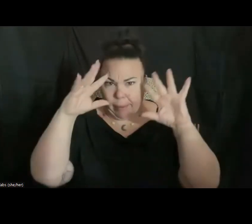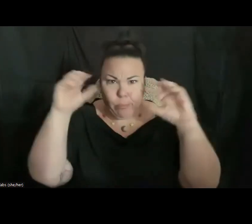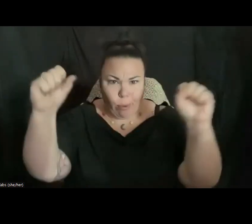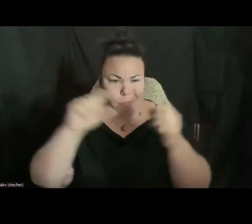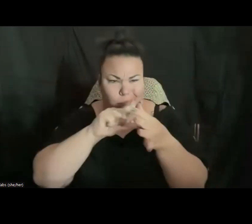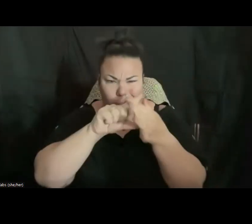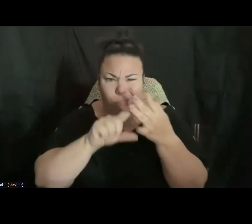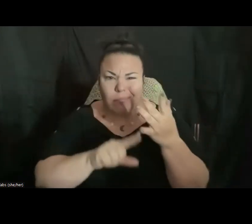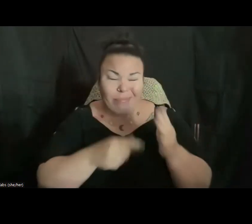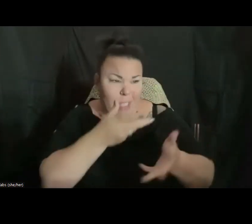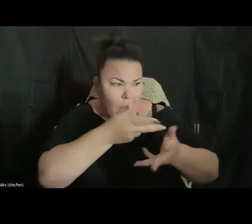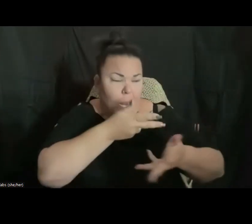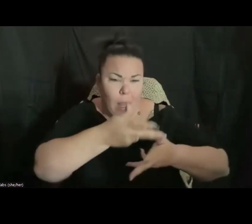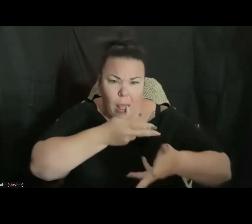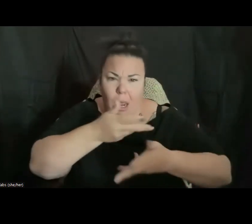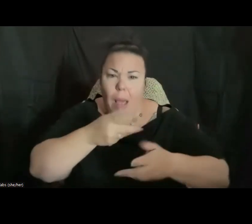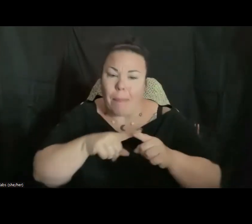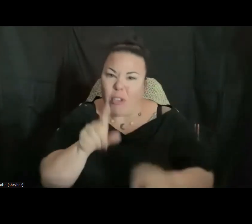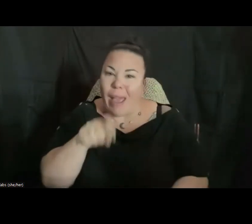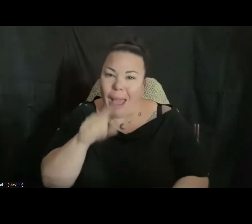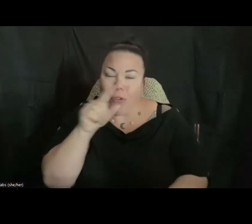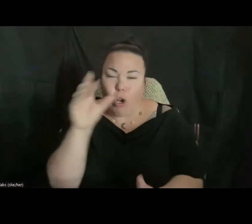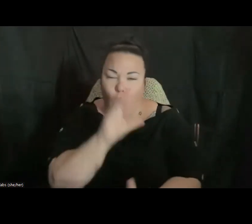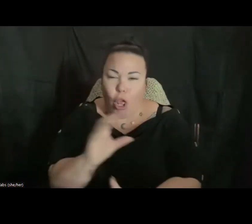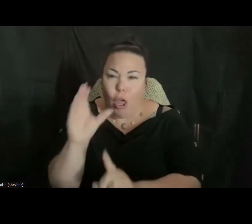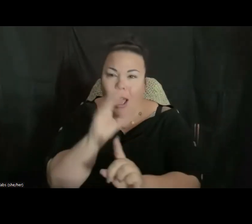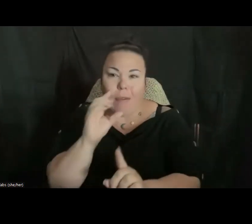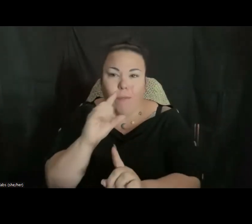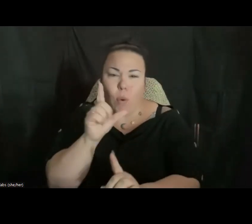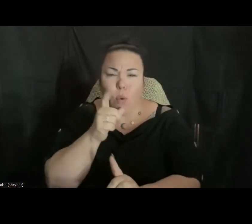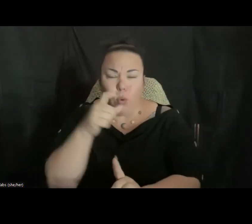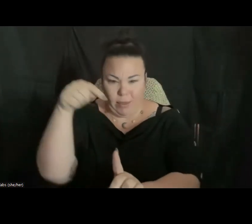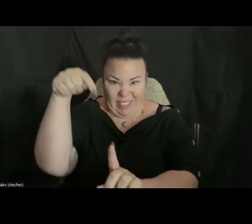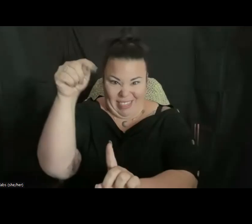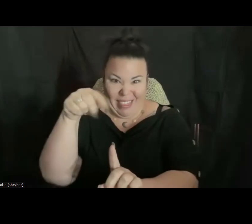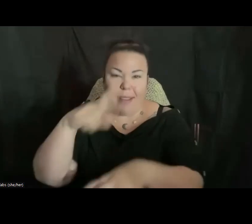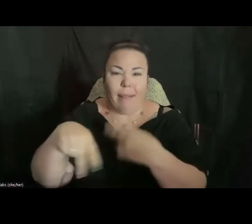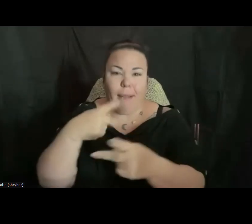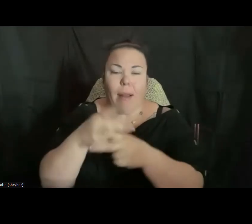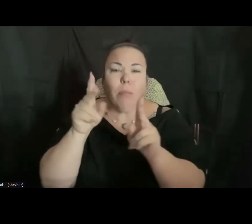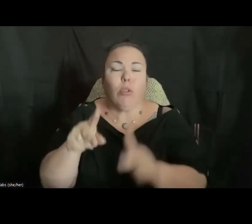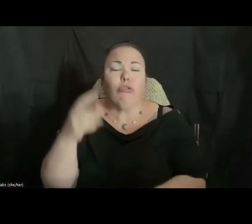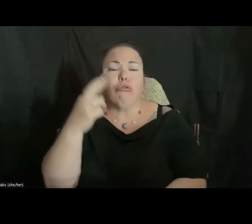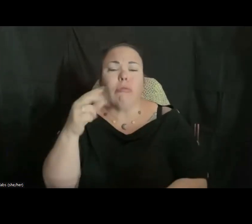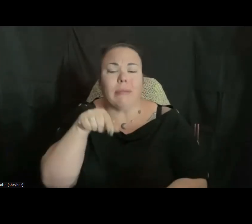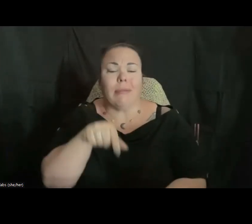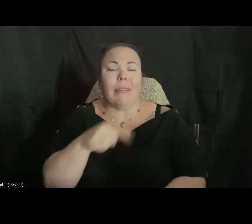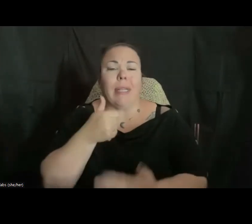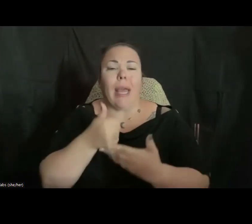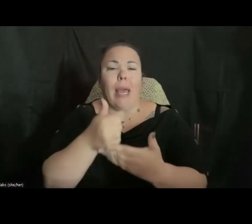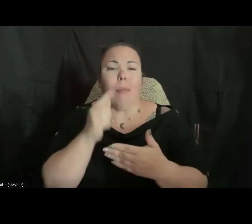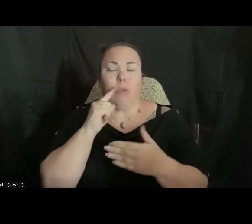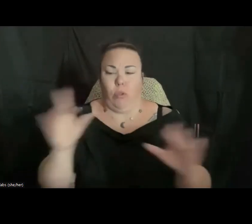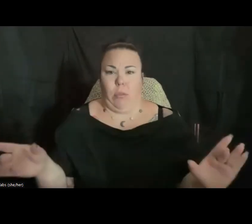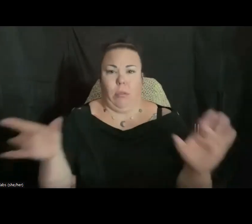to them, but you have to find the Miss Terrys of the world, because they really help you make that connection. And so the other thing